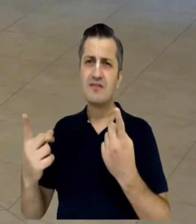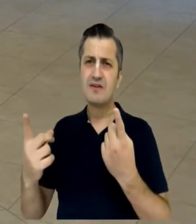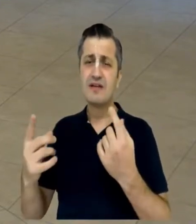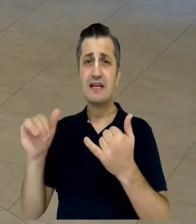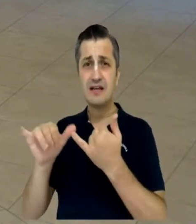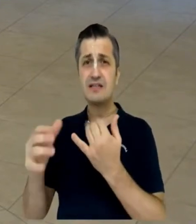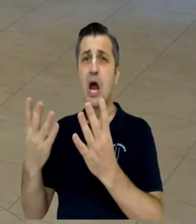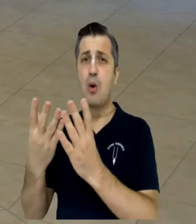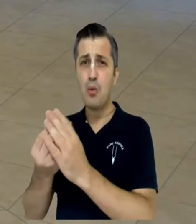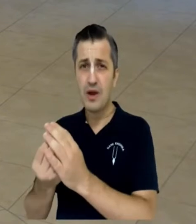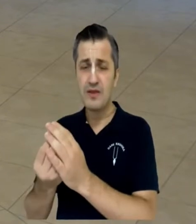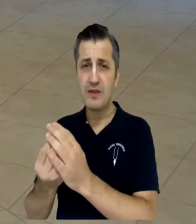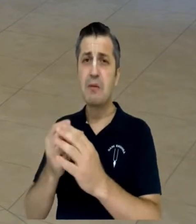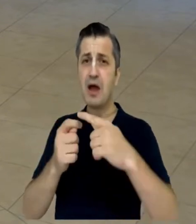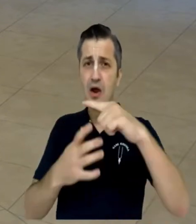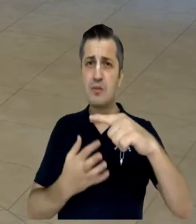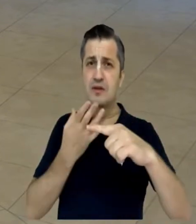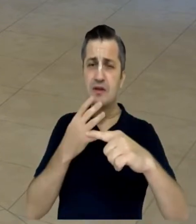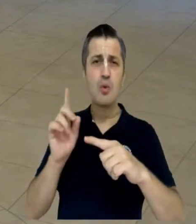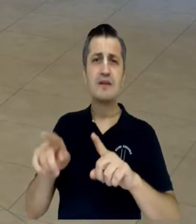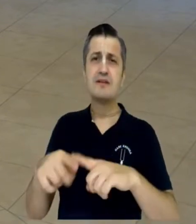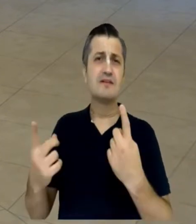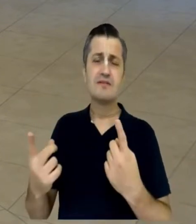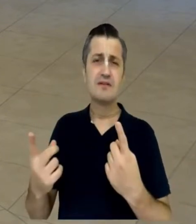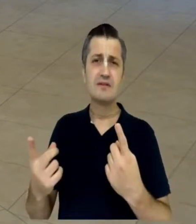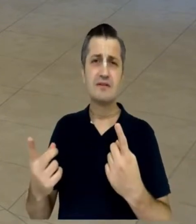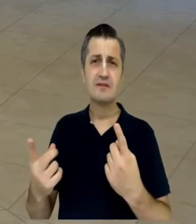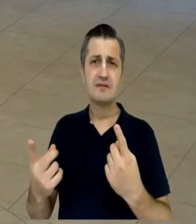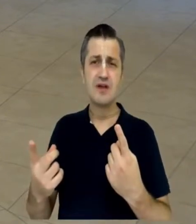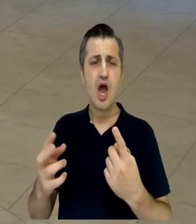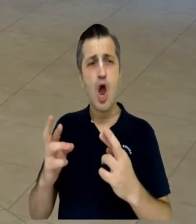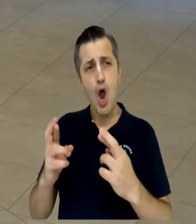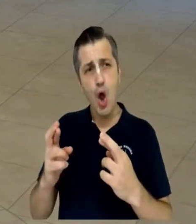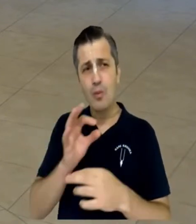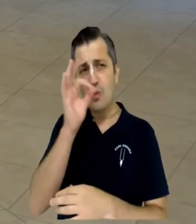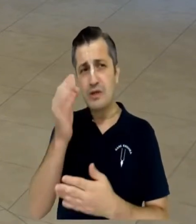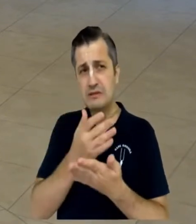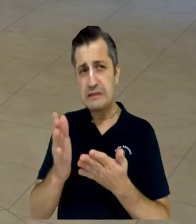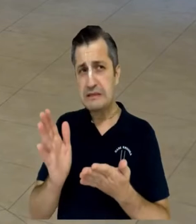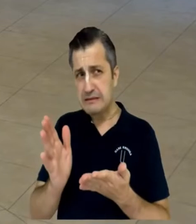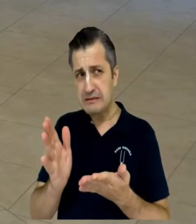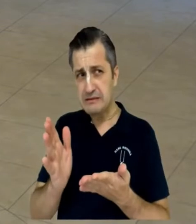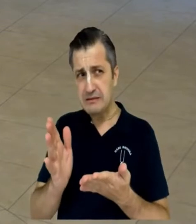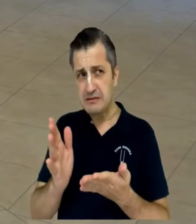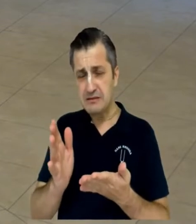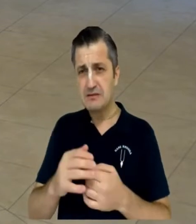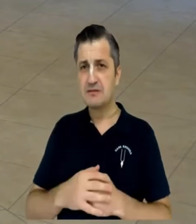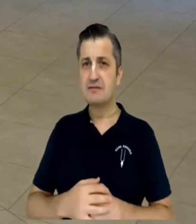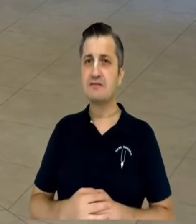by making in this mistake? I don't know if that was more clear. Is it that